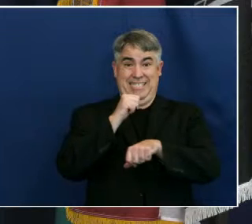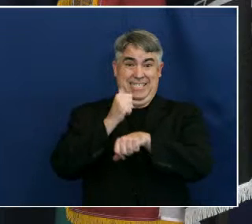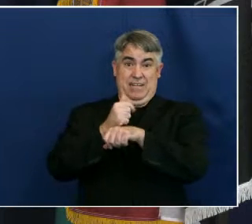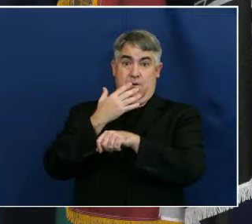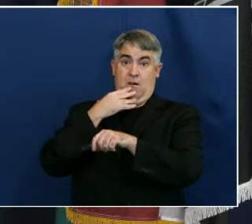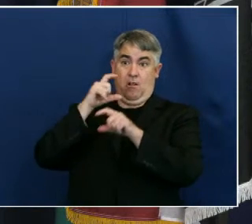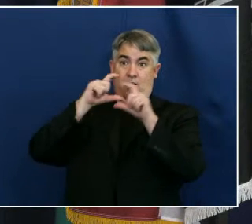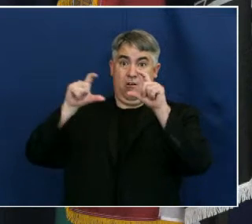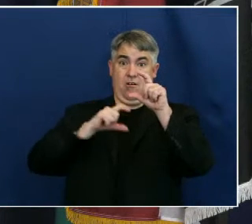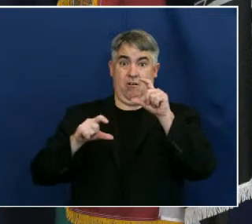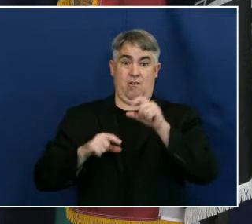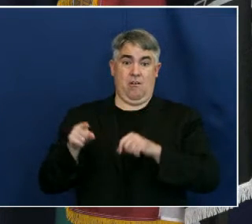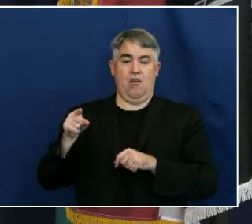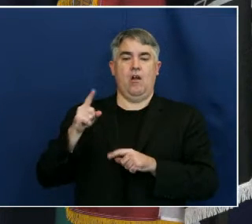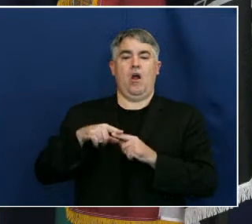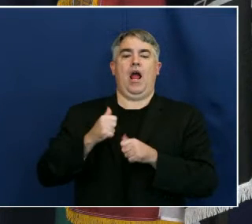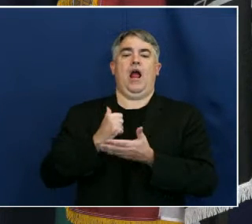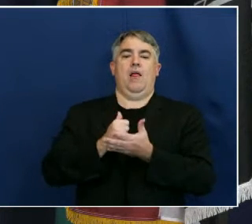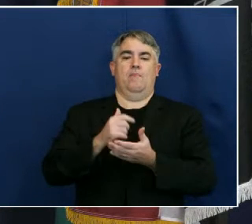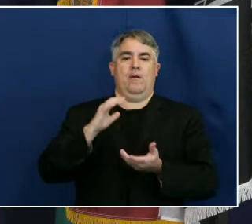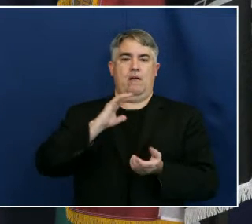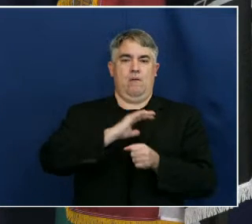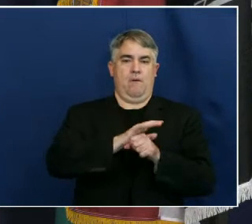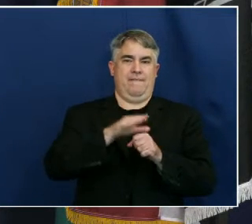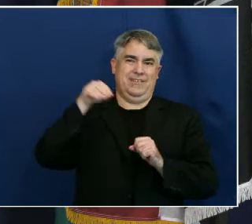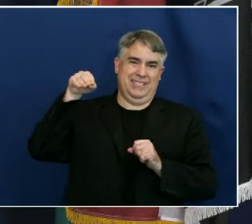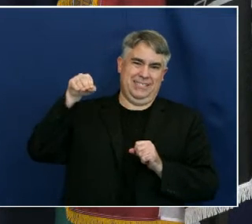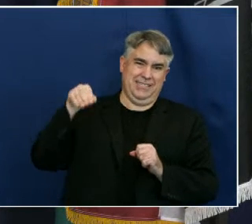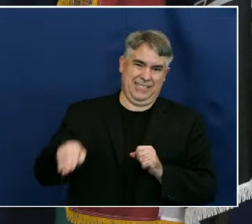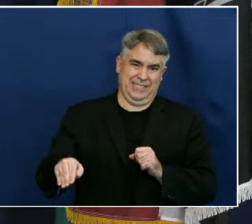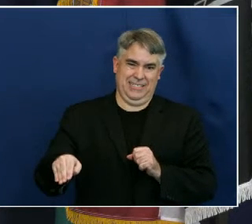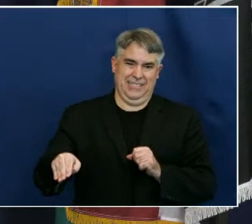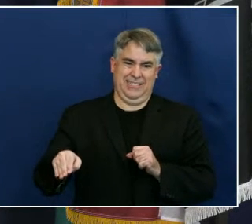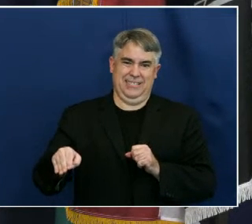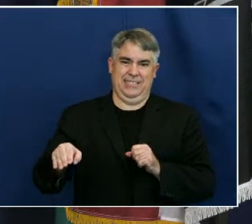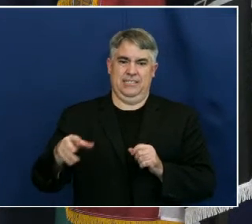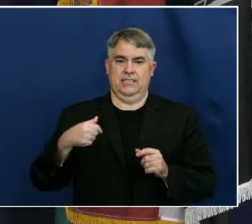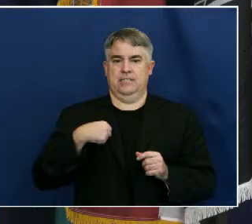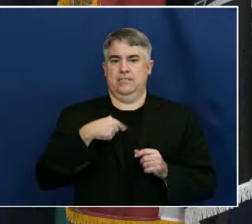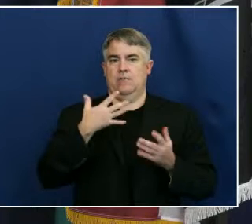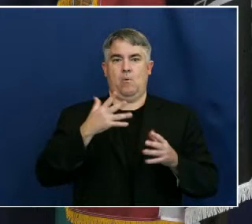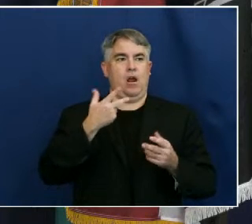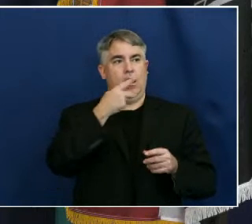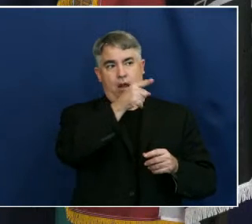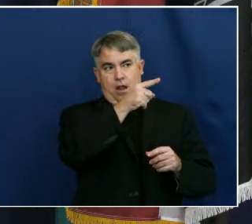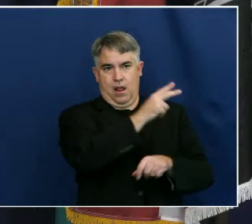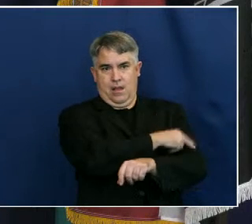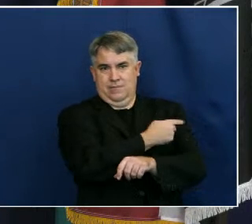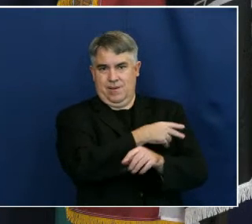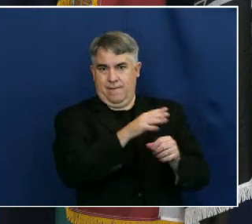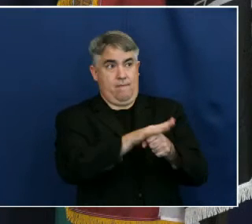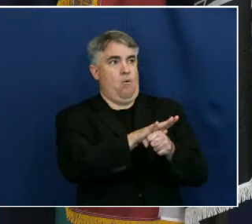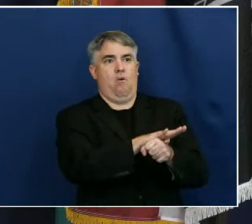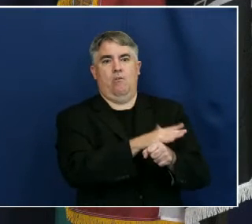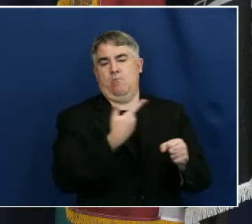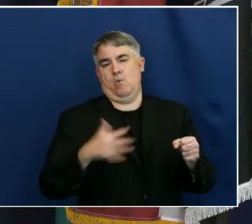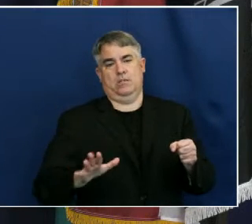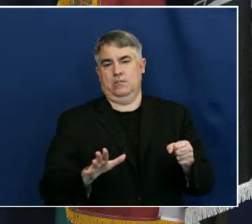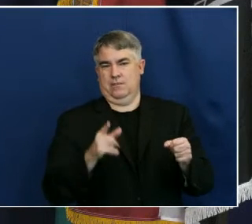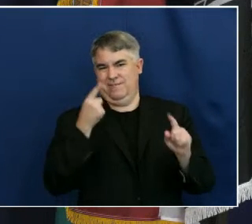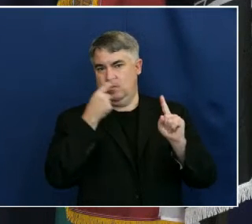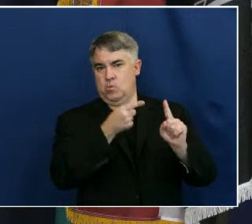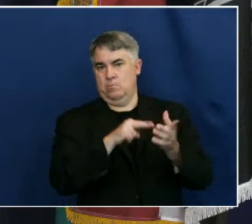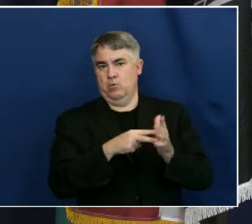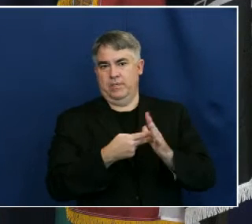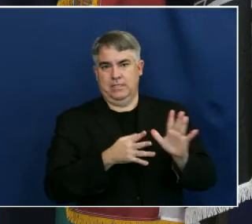the spread of COVID as it related to overwhelming the healthcare situation. I think there's a fair argument to be made that as we get deeper